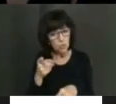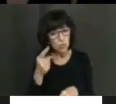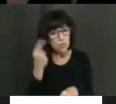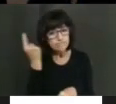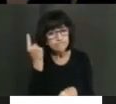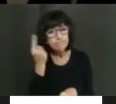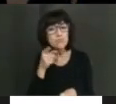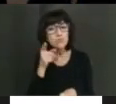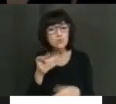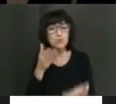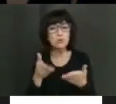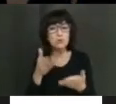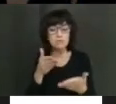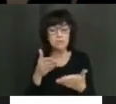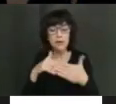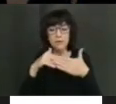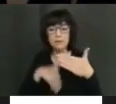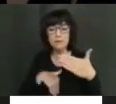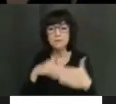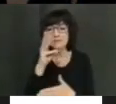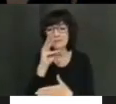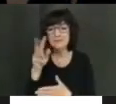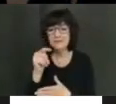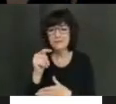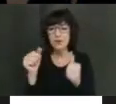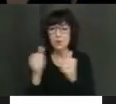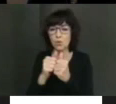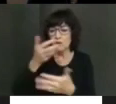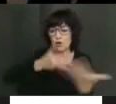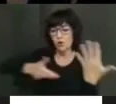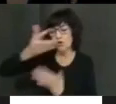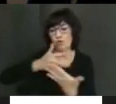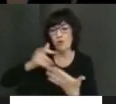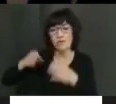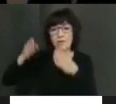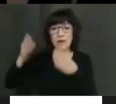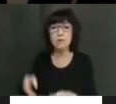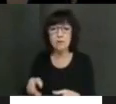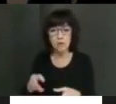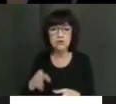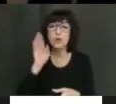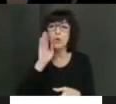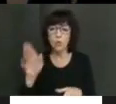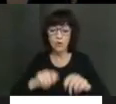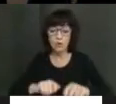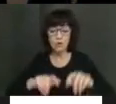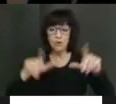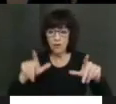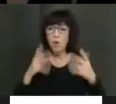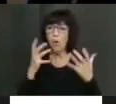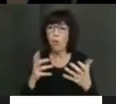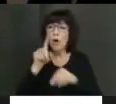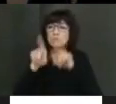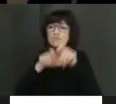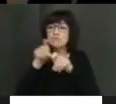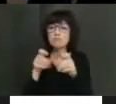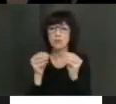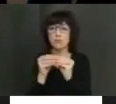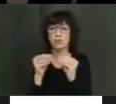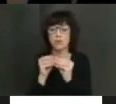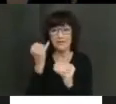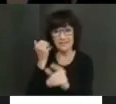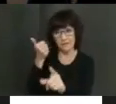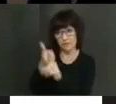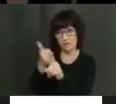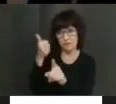for COVID-19, your device will generate an alert and prompt you to open the COVID Alert DE application for further information. If you have